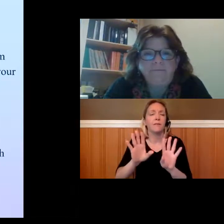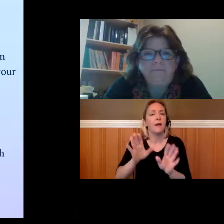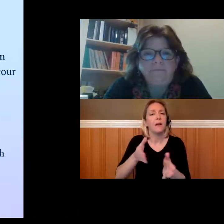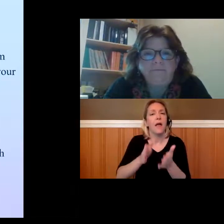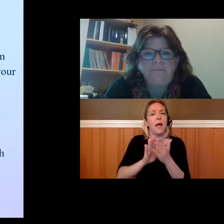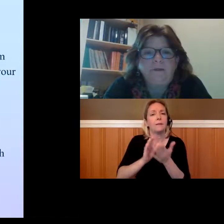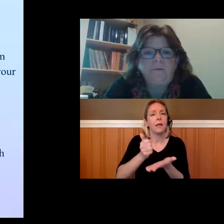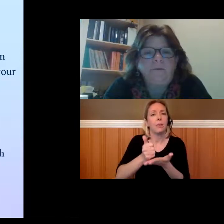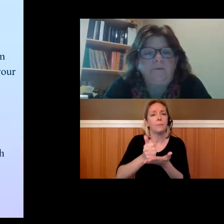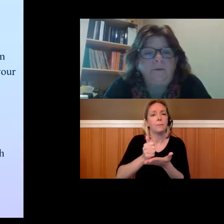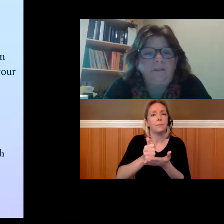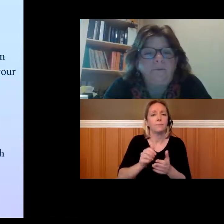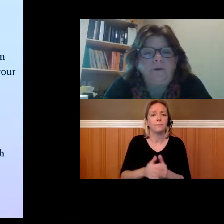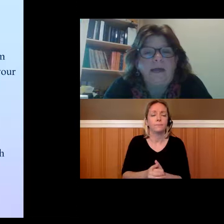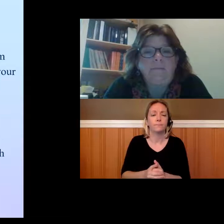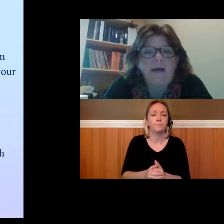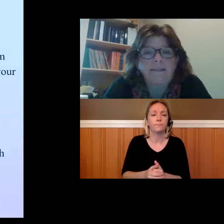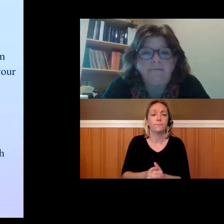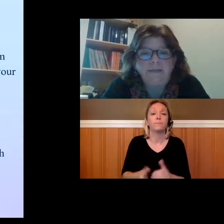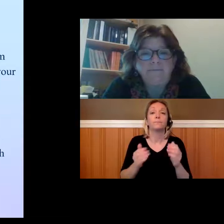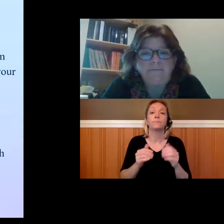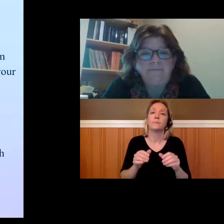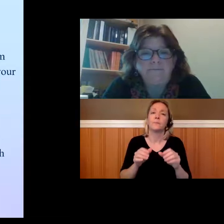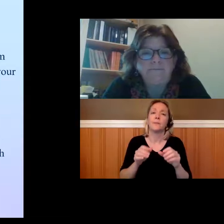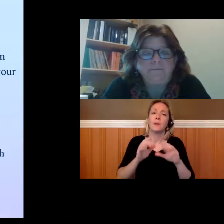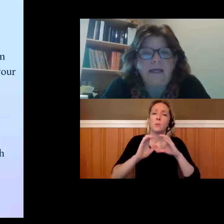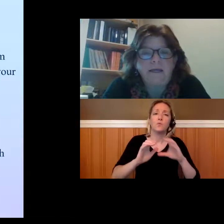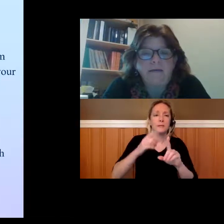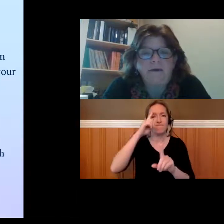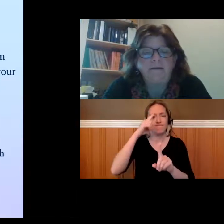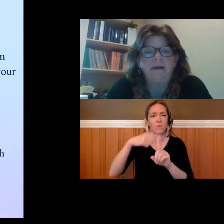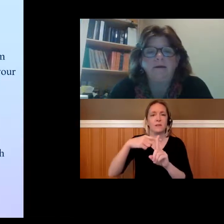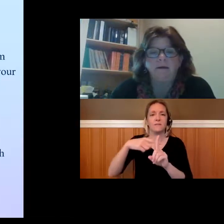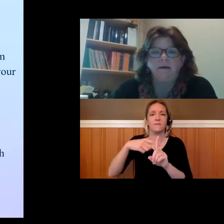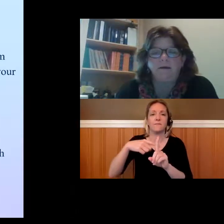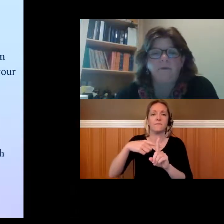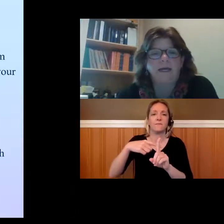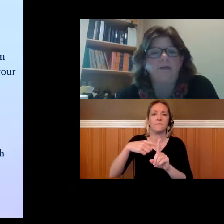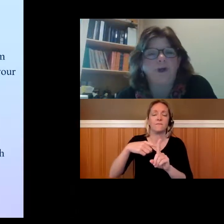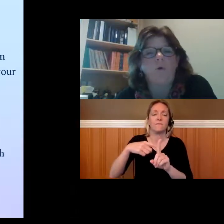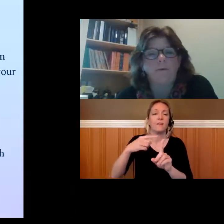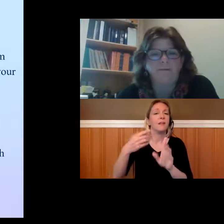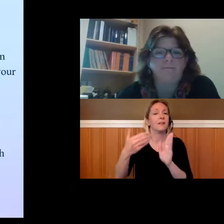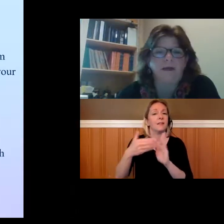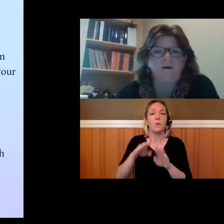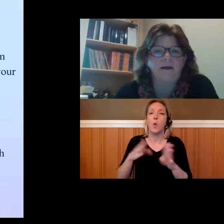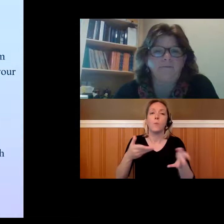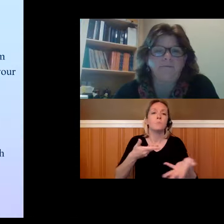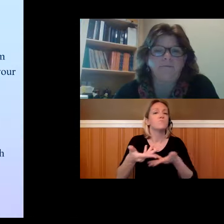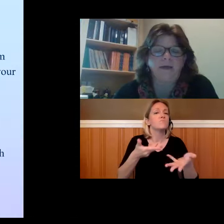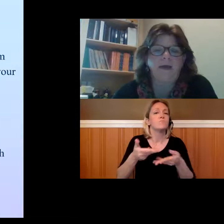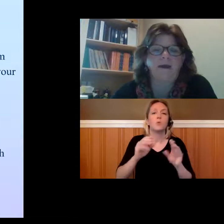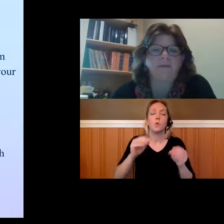We want everyone to communicate positively and keep that communication open at all times. And obviously